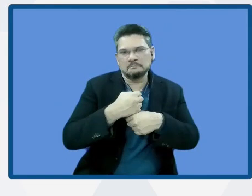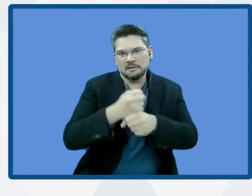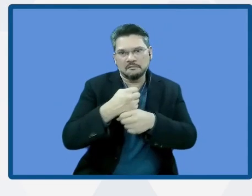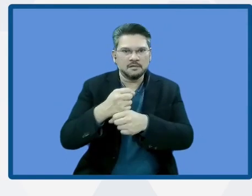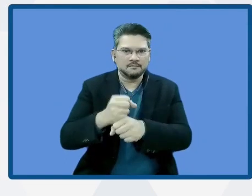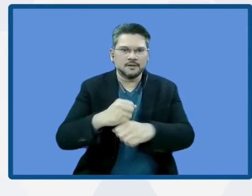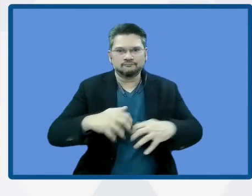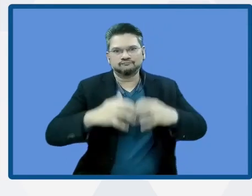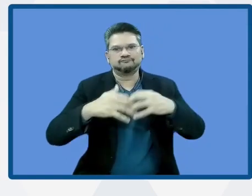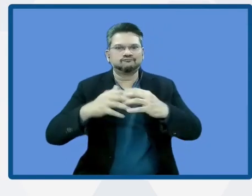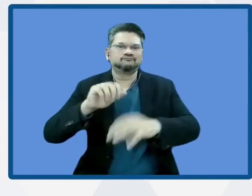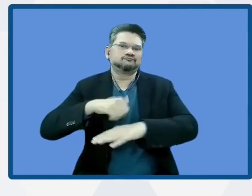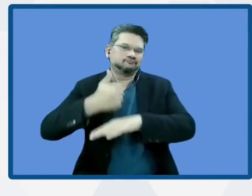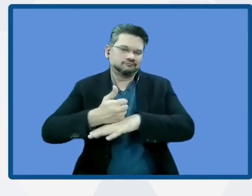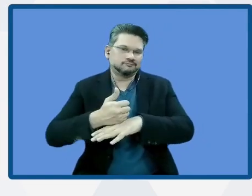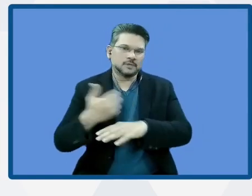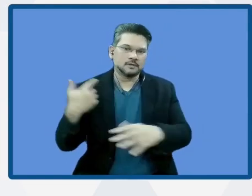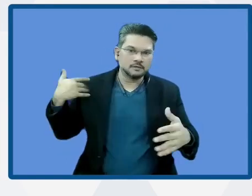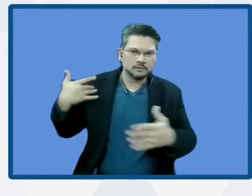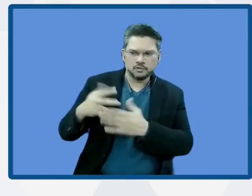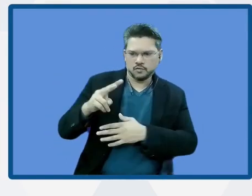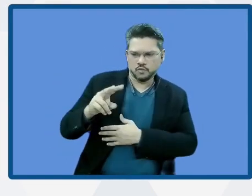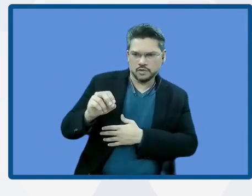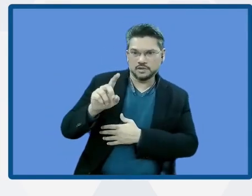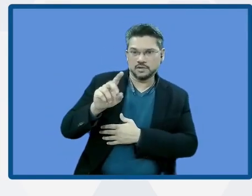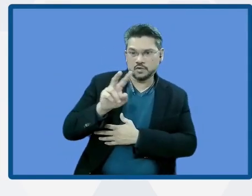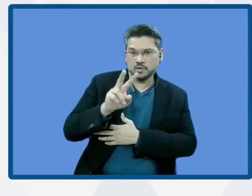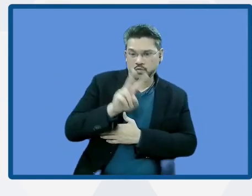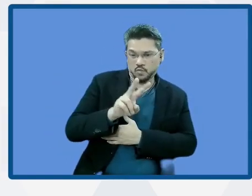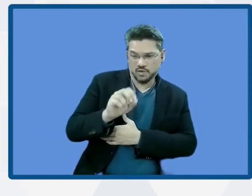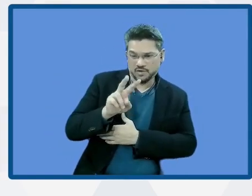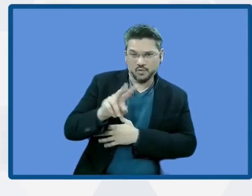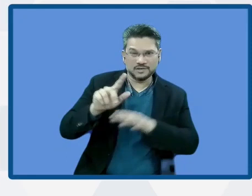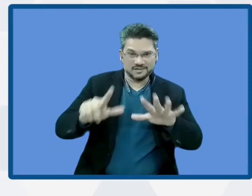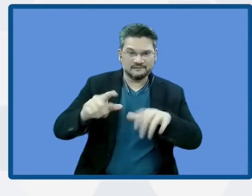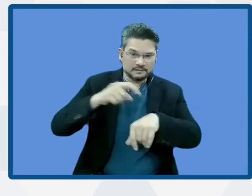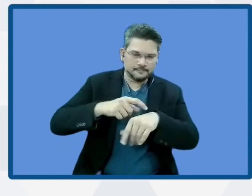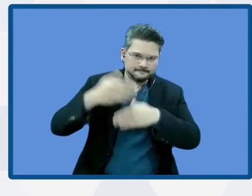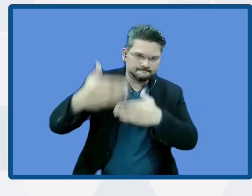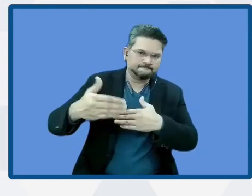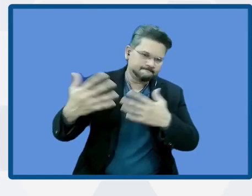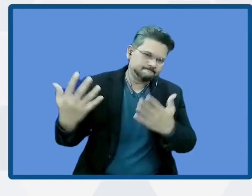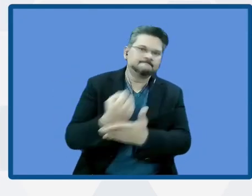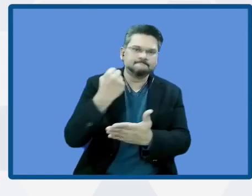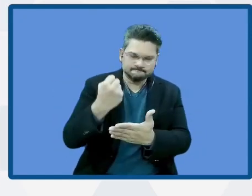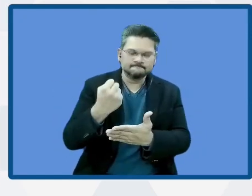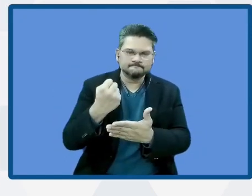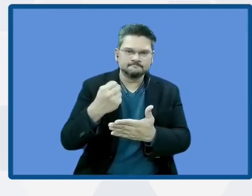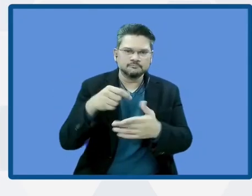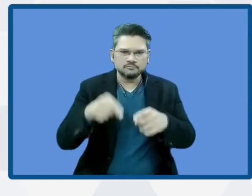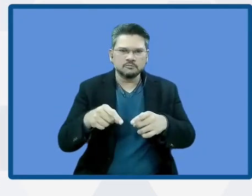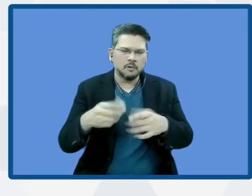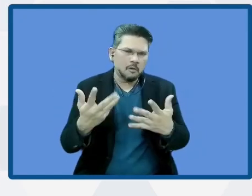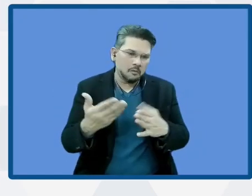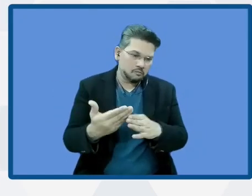2027, because the combination with anticipatory action is one of the most